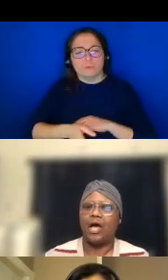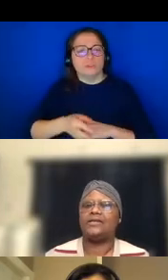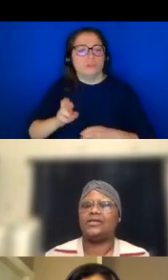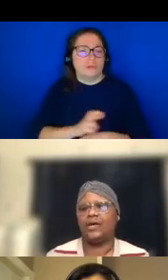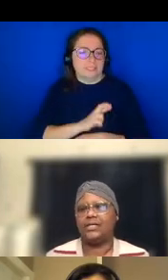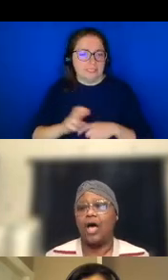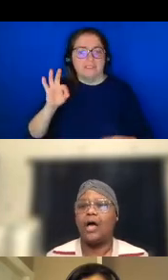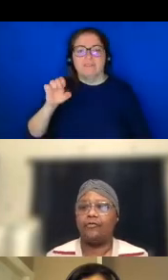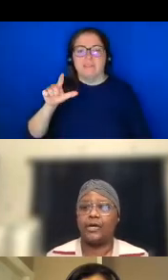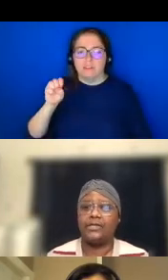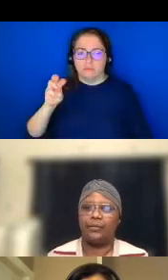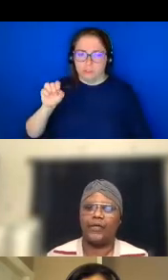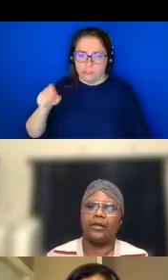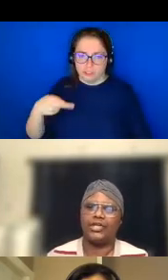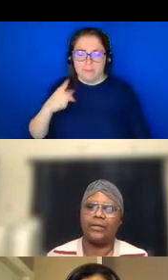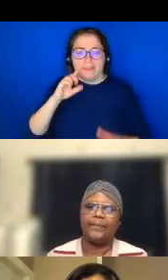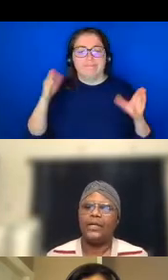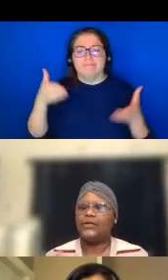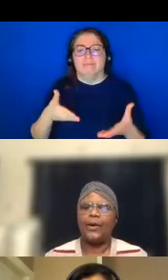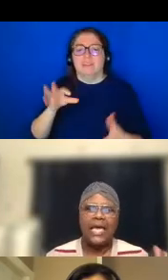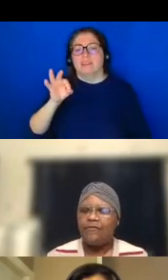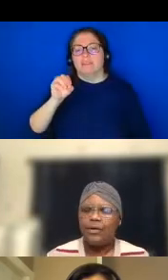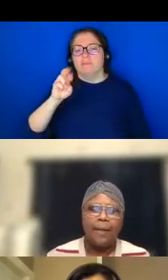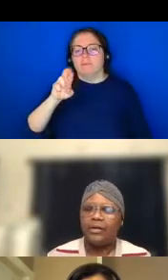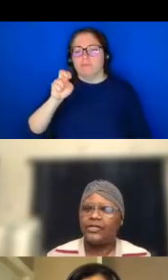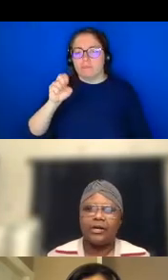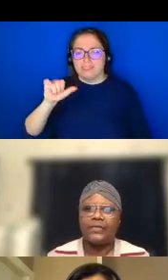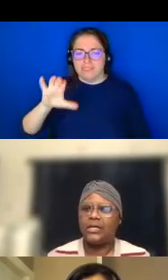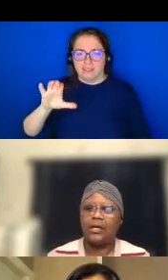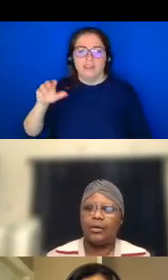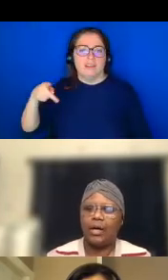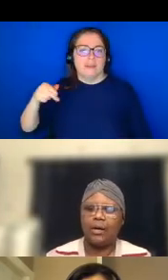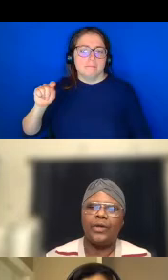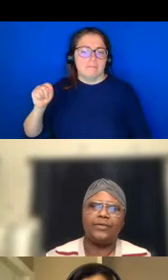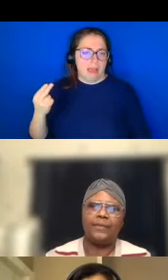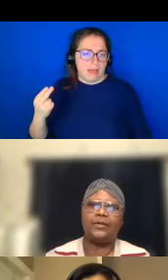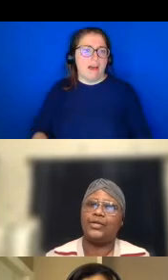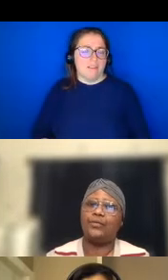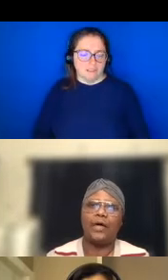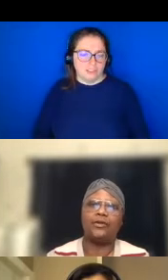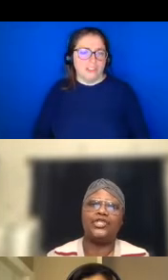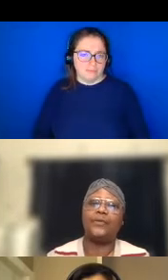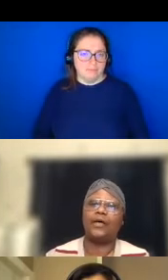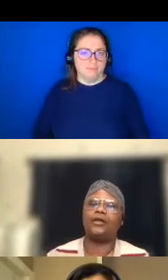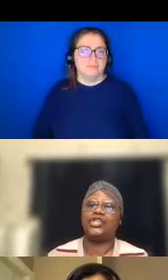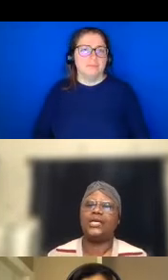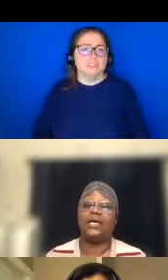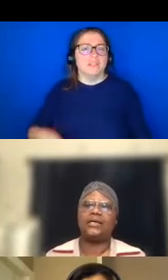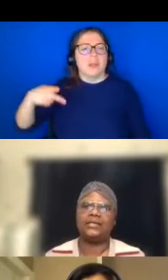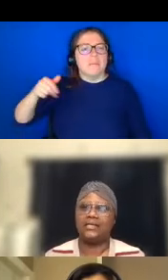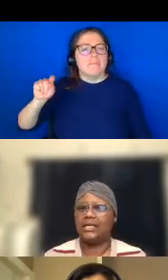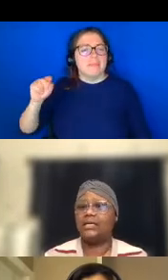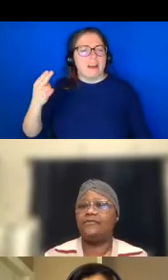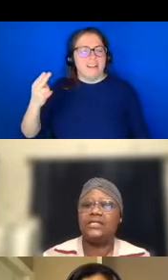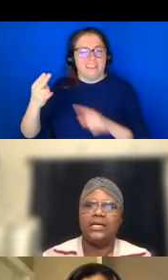that concentrates on forensic pathology. So I gave you a couple of terms there with respect to pathology. Pathology is